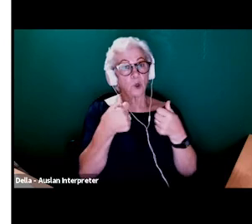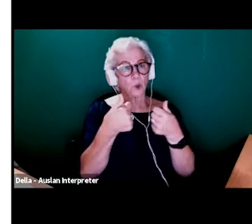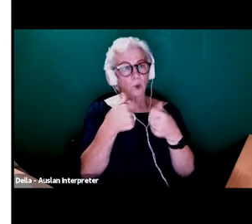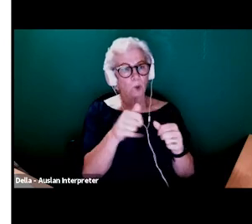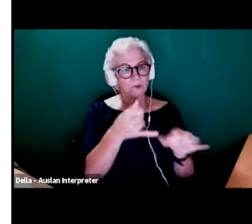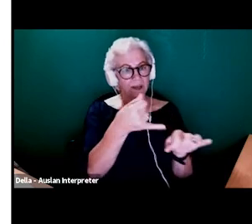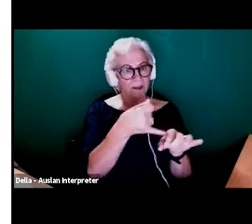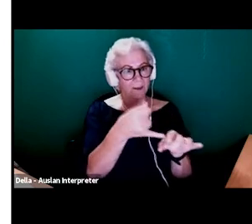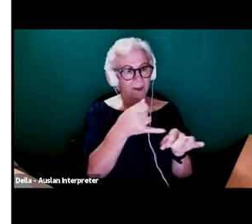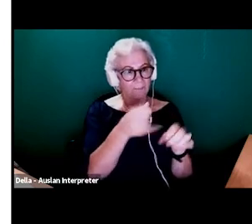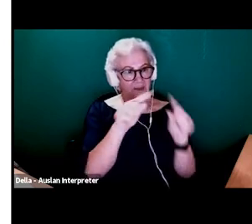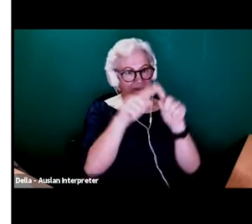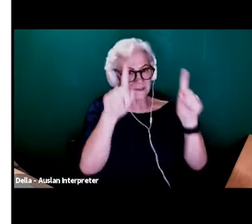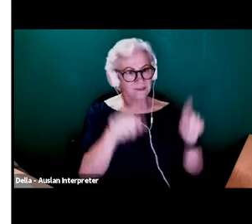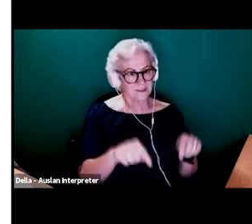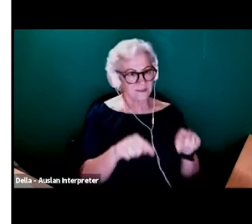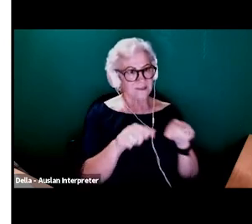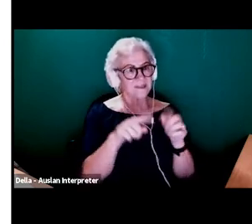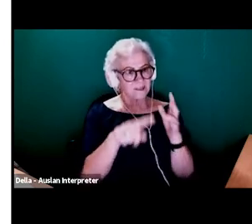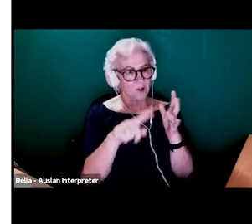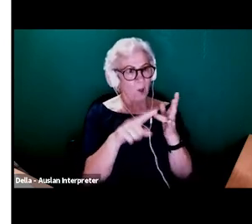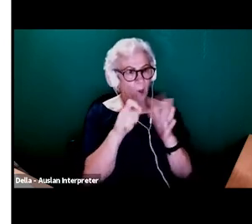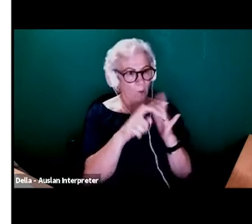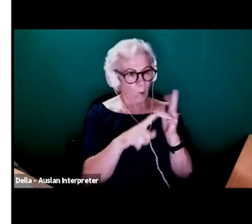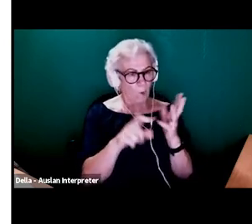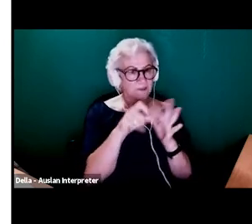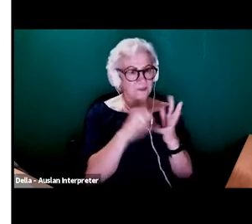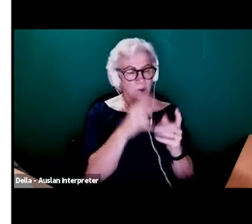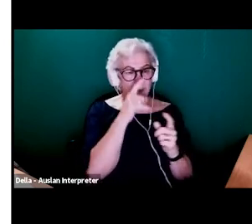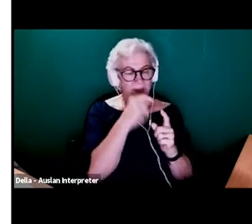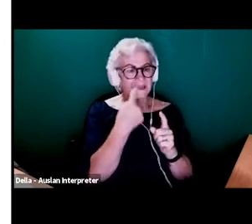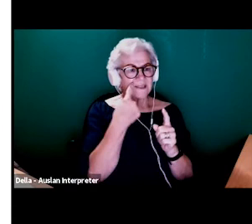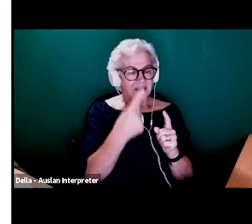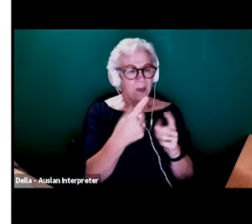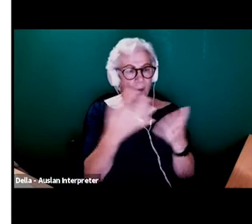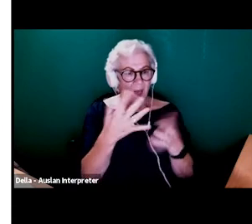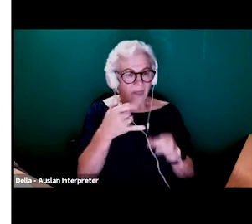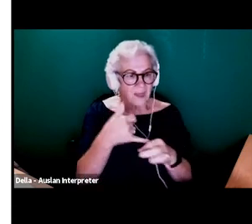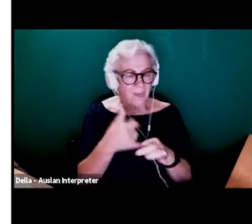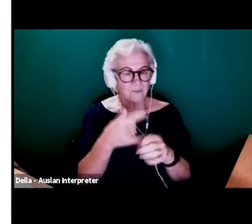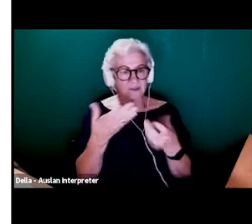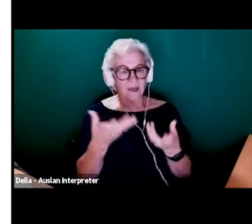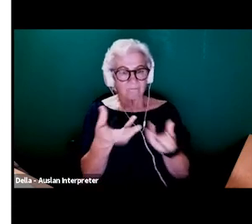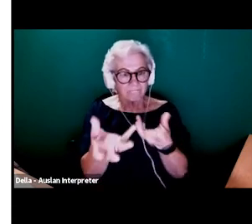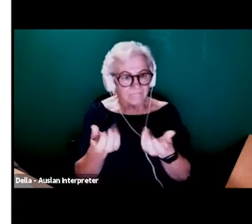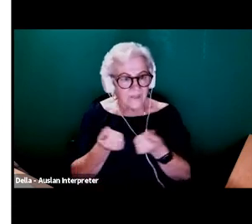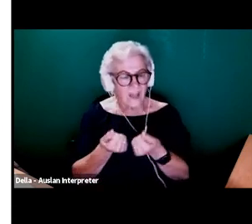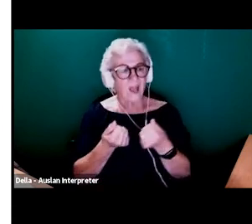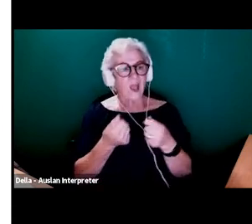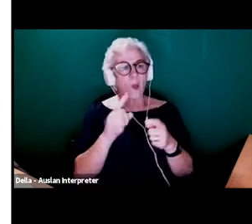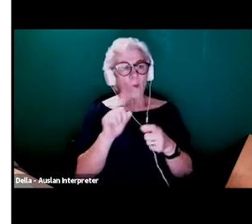scheme records. So this means that we have information on all their opioid dispensings and information on their